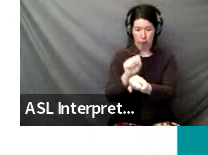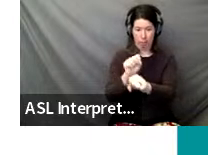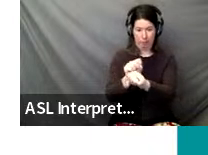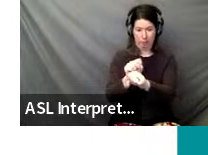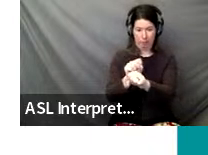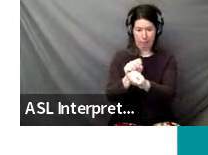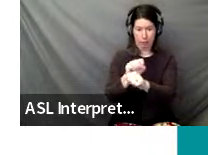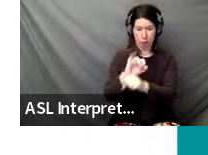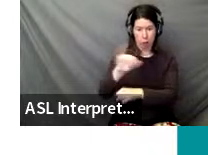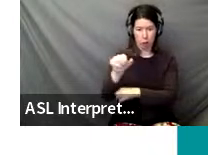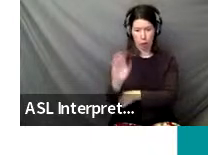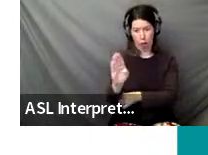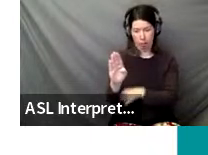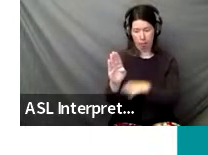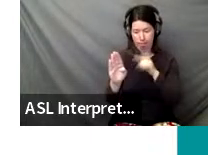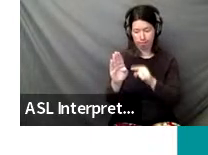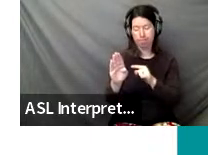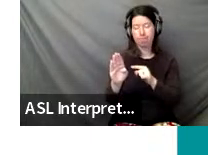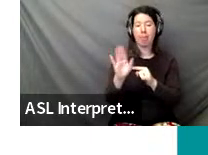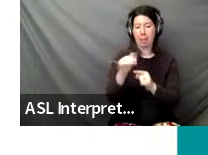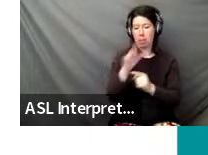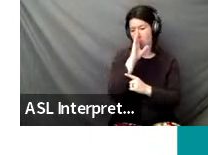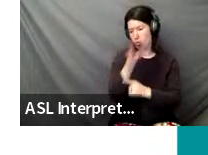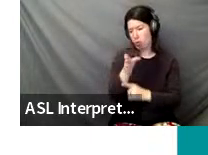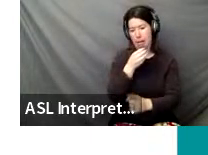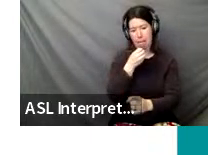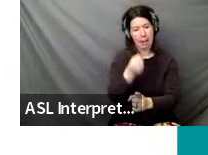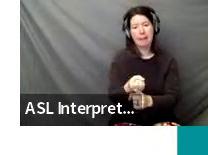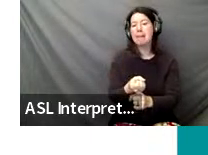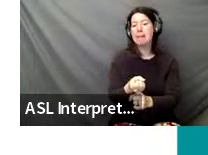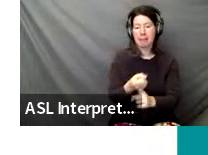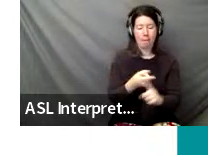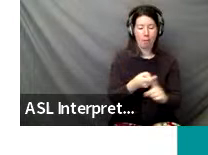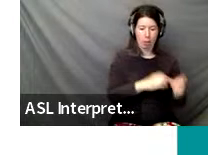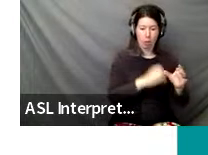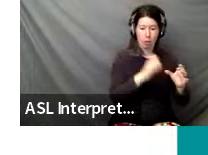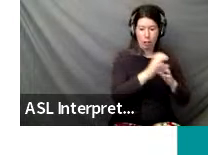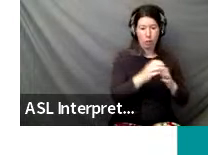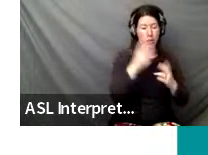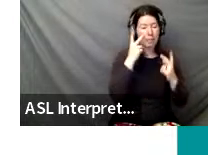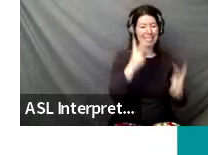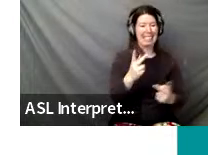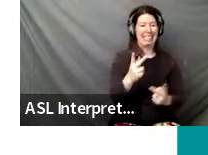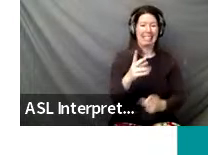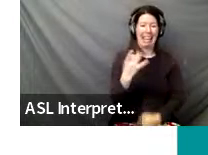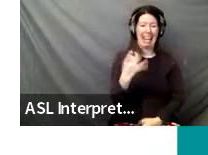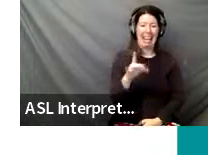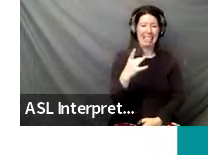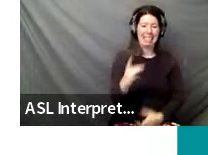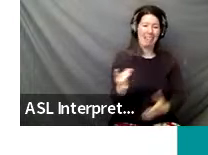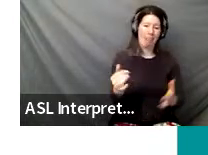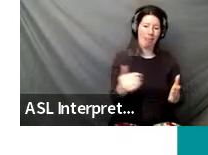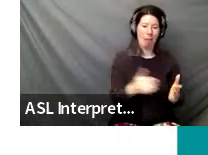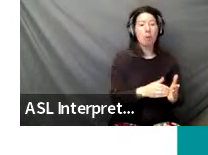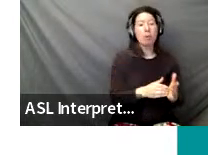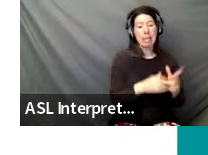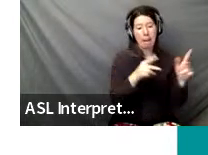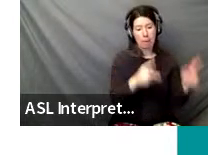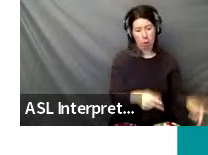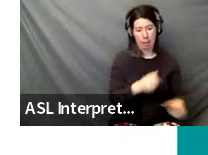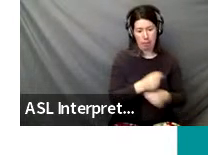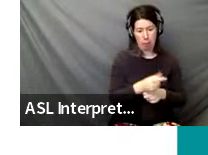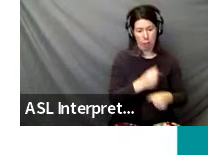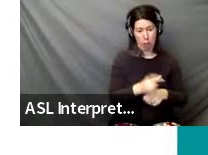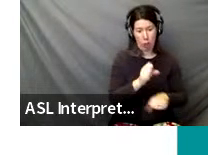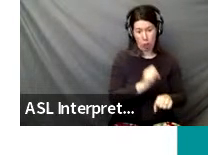see that directly for the construction of the program, we're seeing that there's about 18,000 person-year jobs. So that's on any